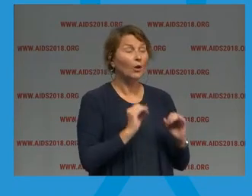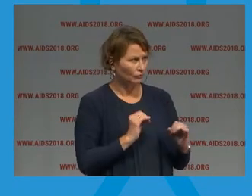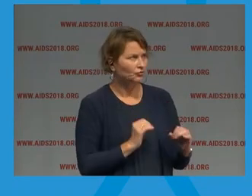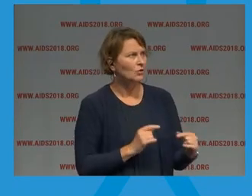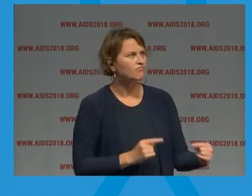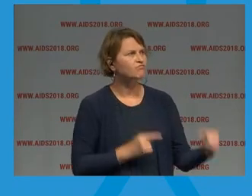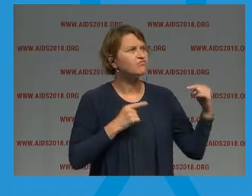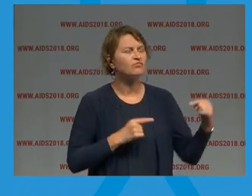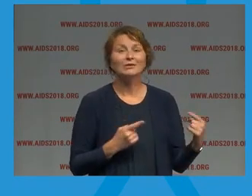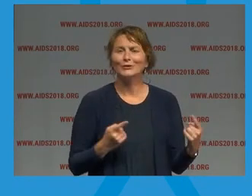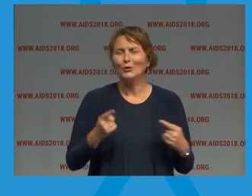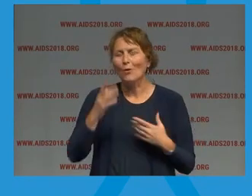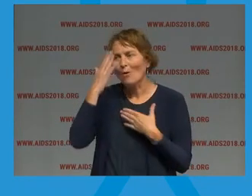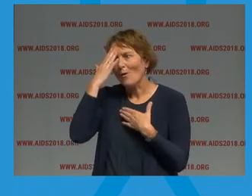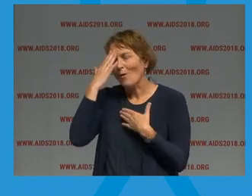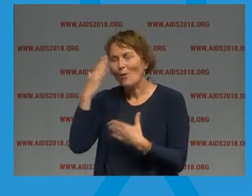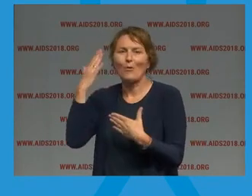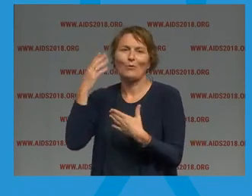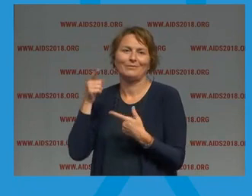Wow.